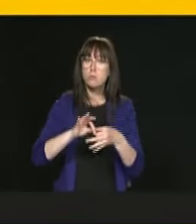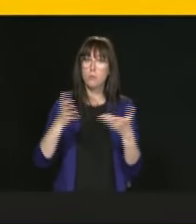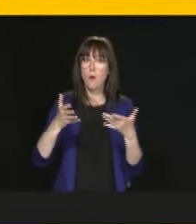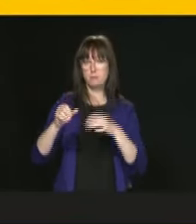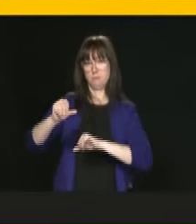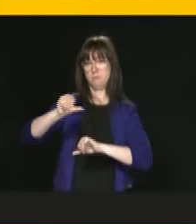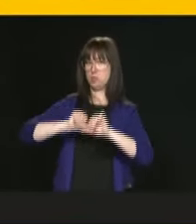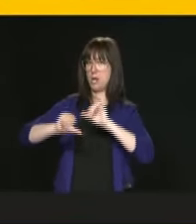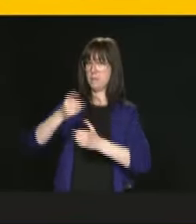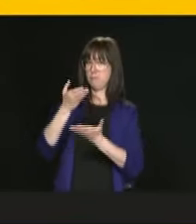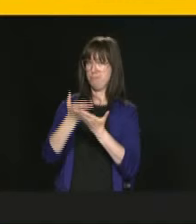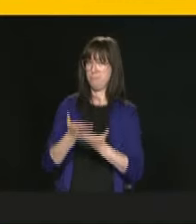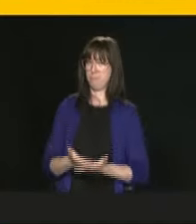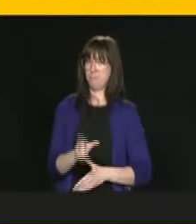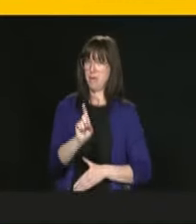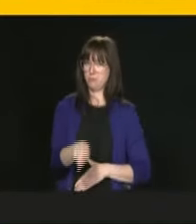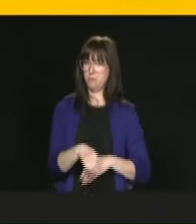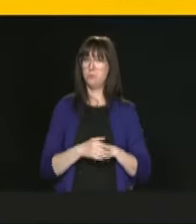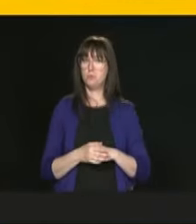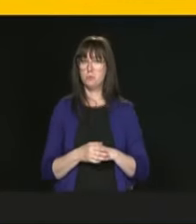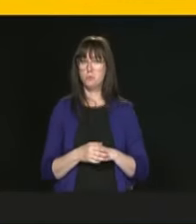doing